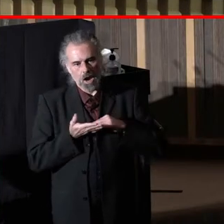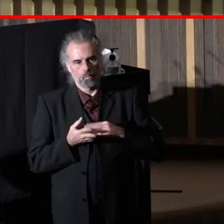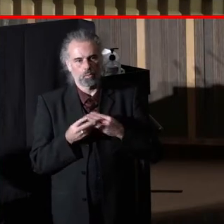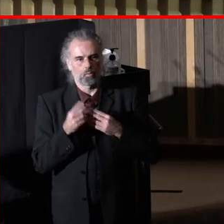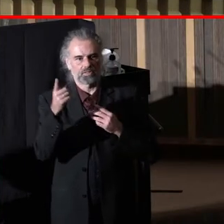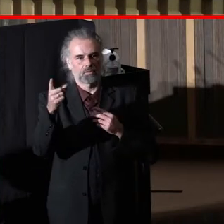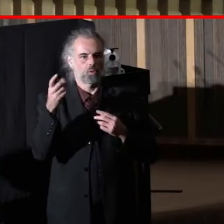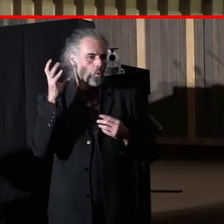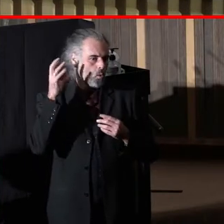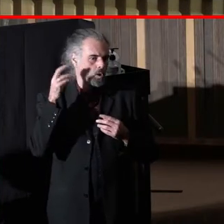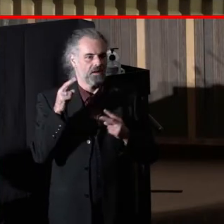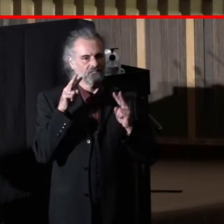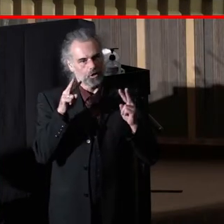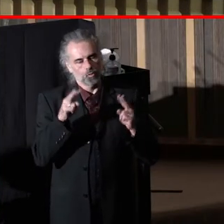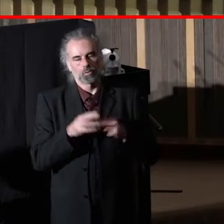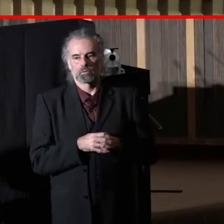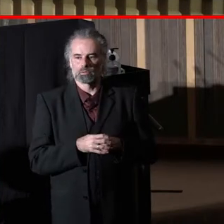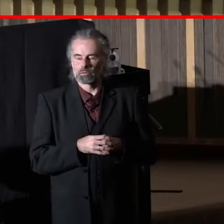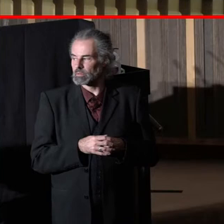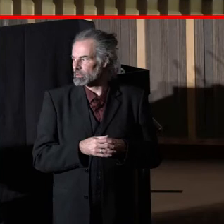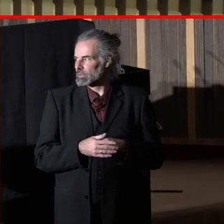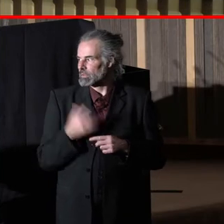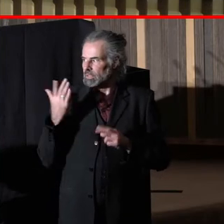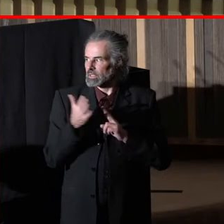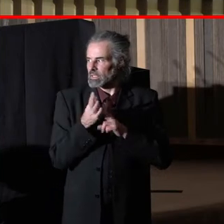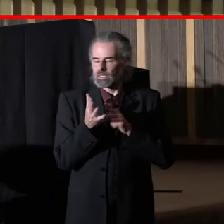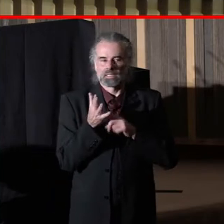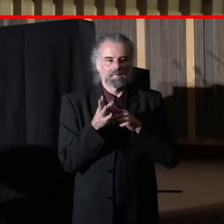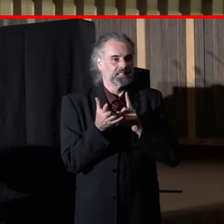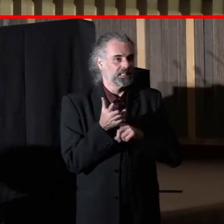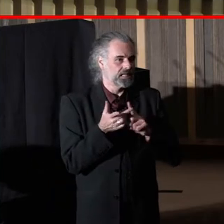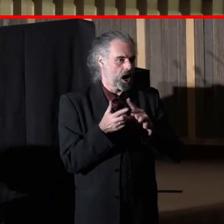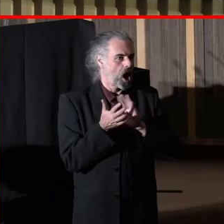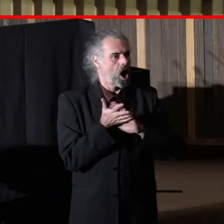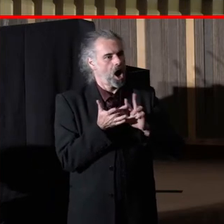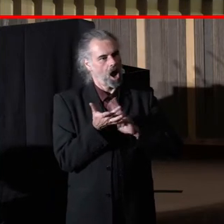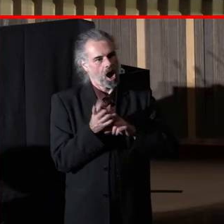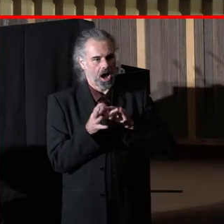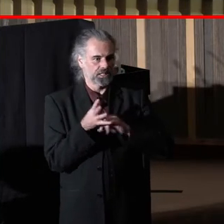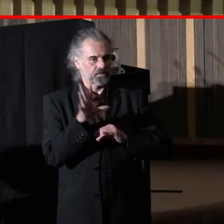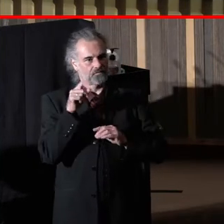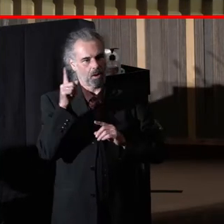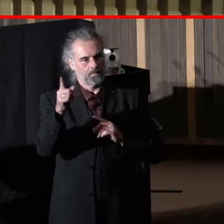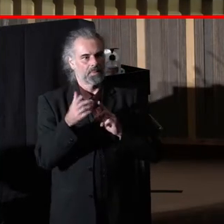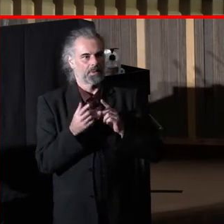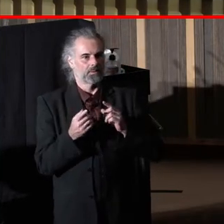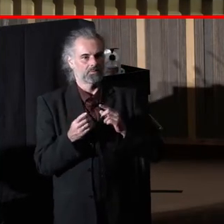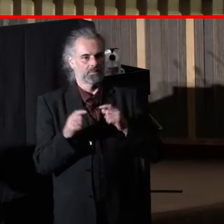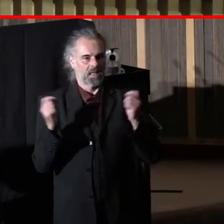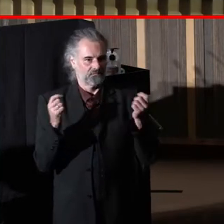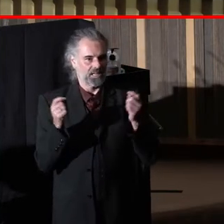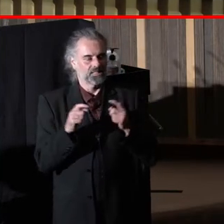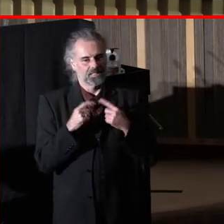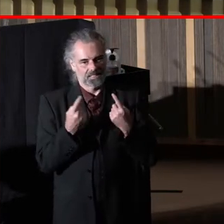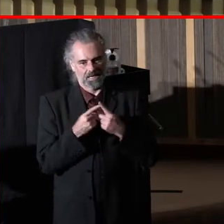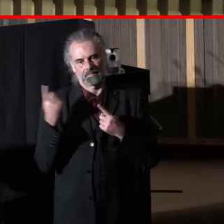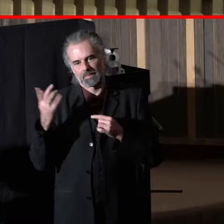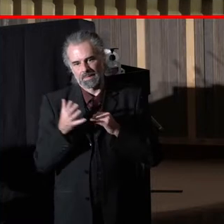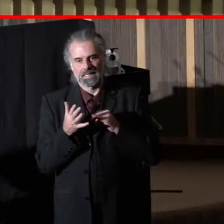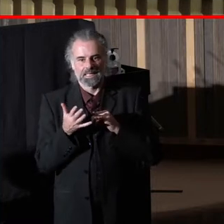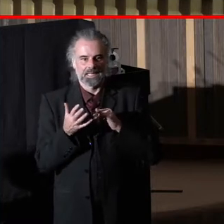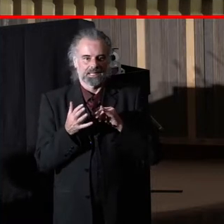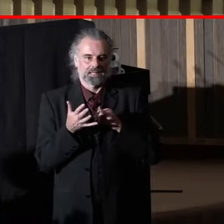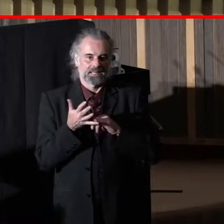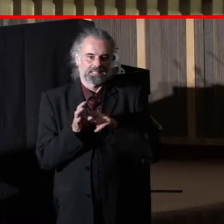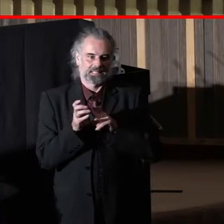with the audio-visual. We have Natalie Hines, who's been helping from our events team this evening, as well as Sydney Livingston-Peters, who really was